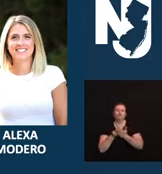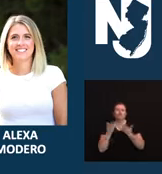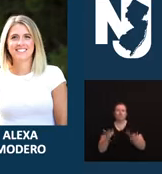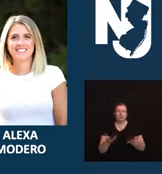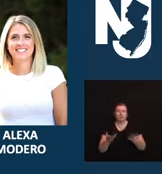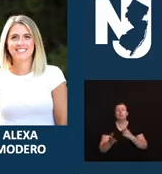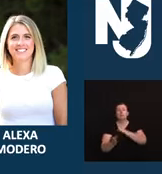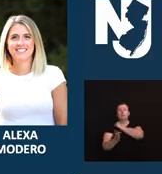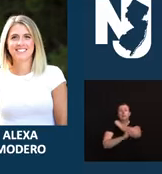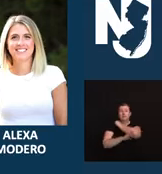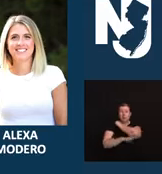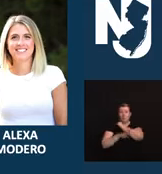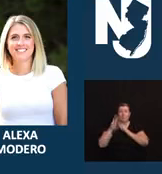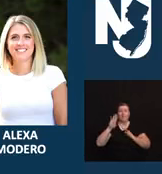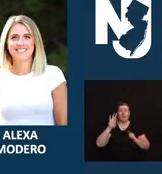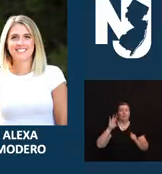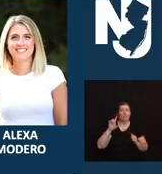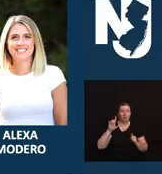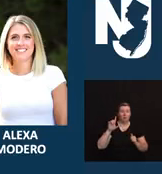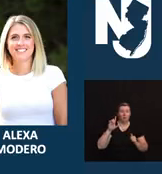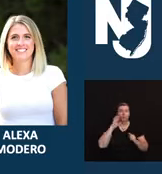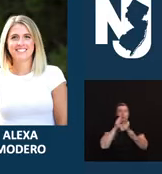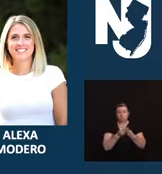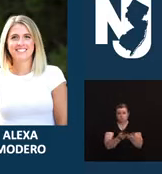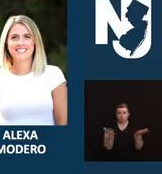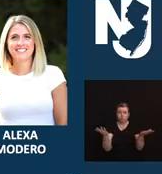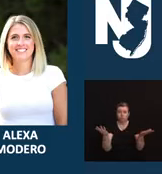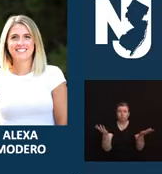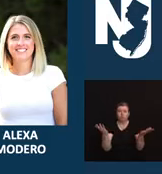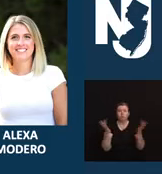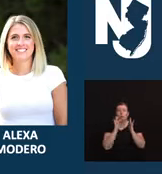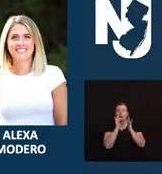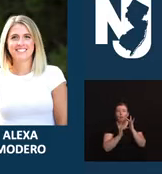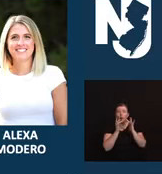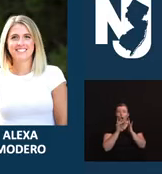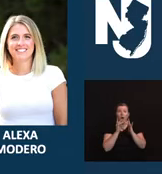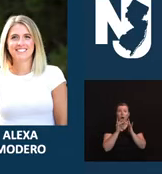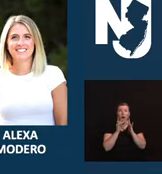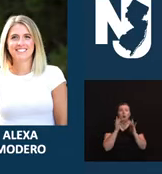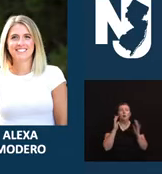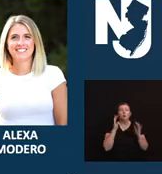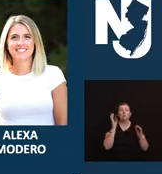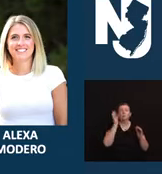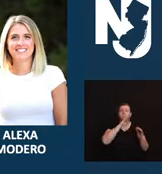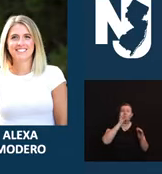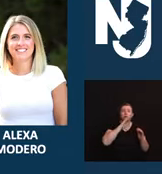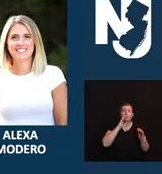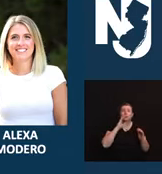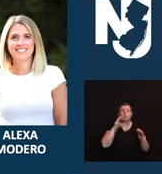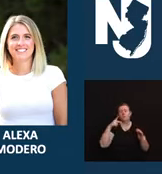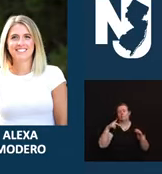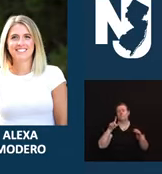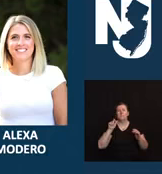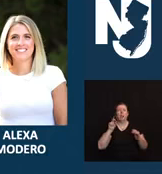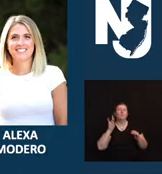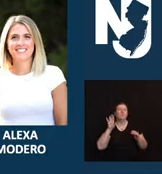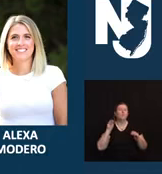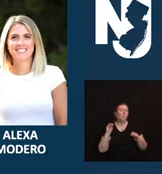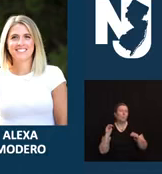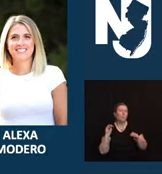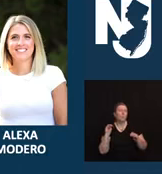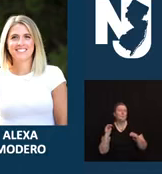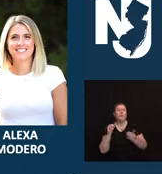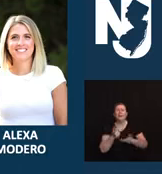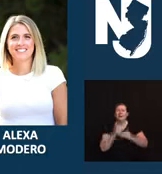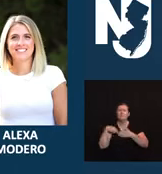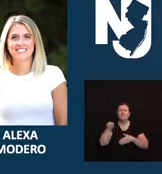for Life will be rolling out an online search platform specifically designed to help veterans find programs and resources